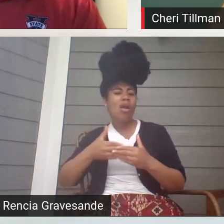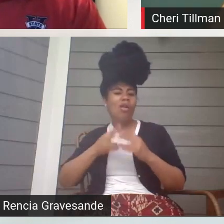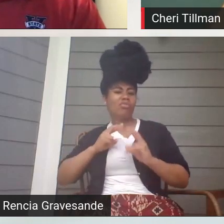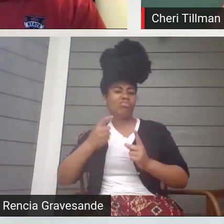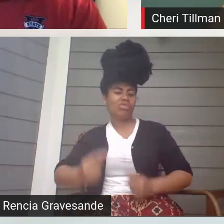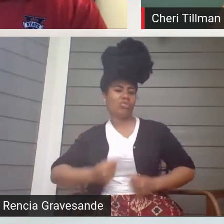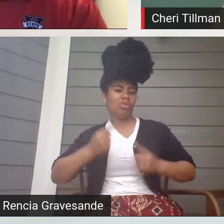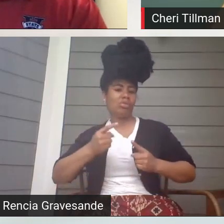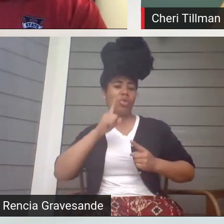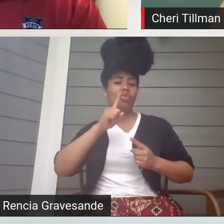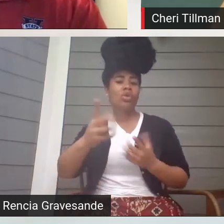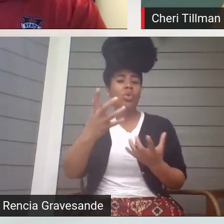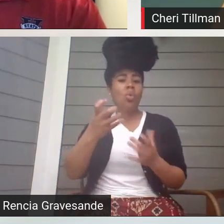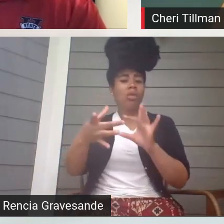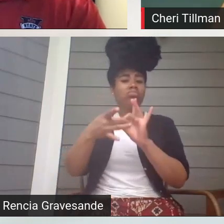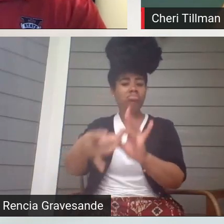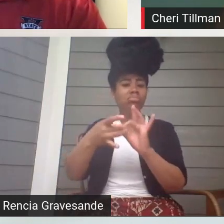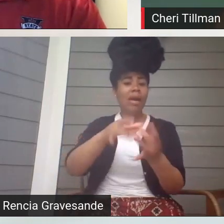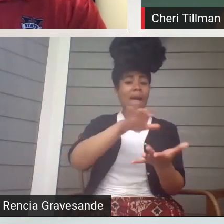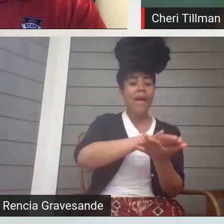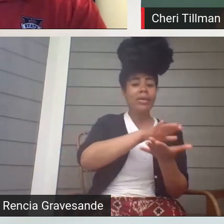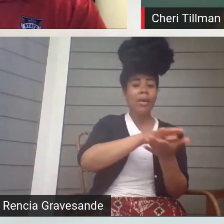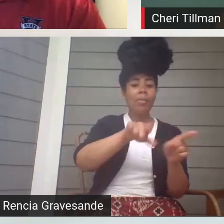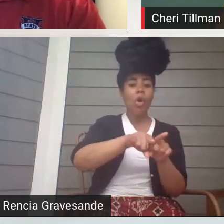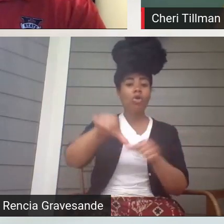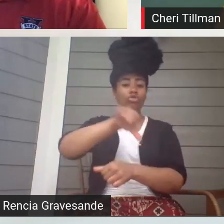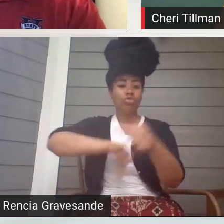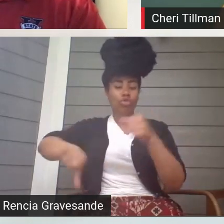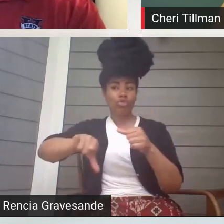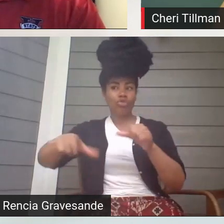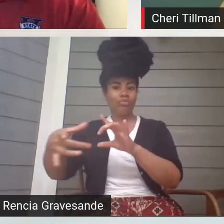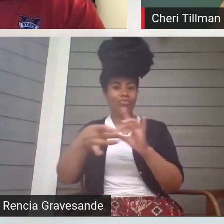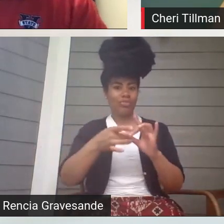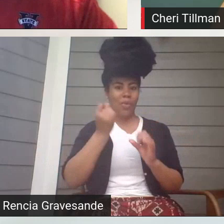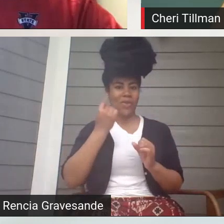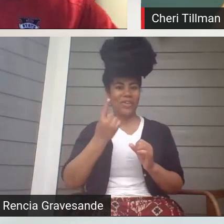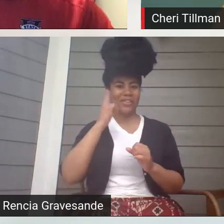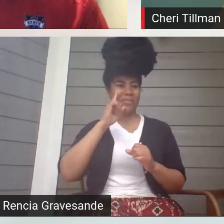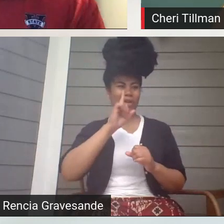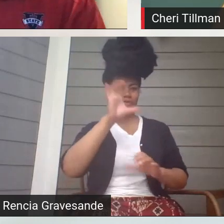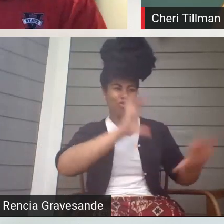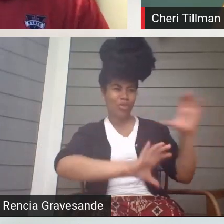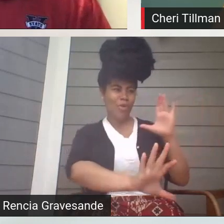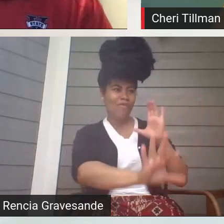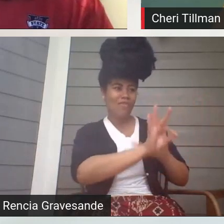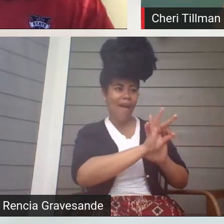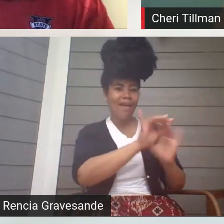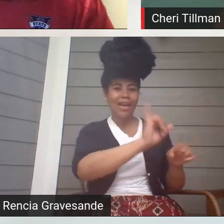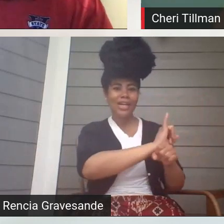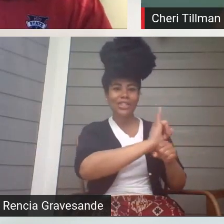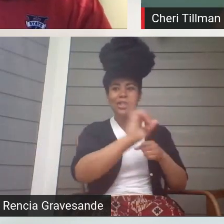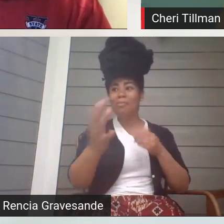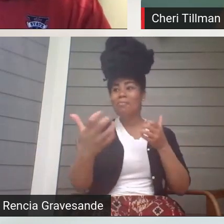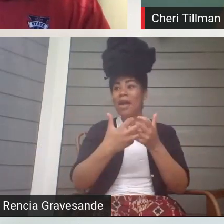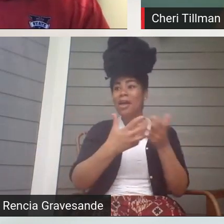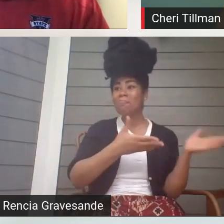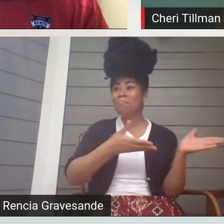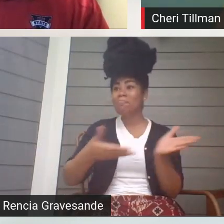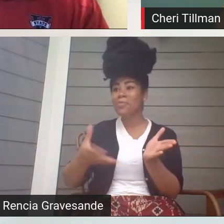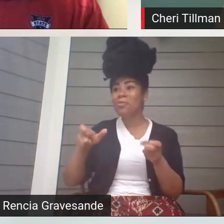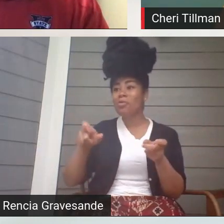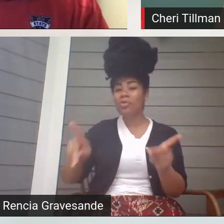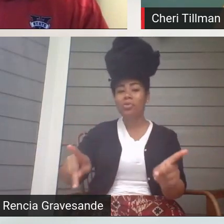academically and socially. So we help them find internships. We talk to them about all the great study abroad opportunities we